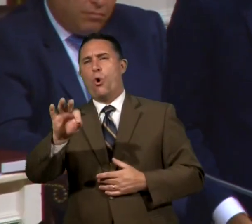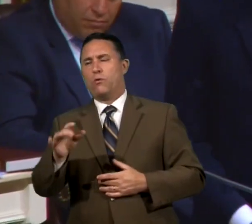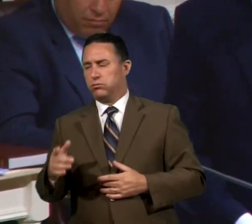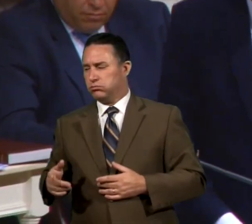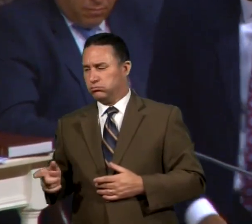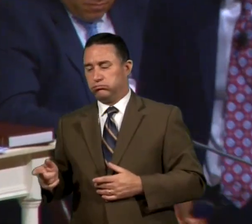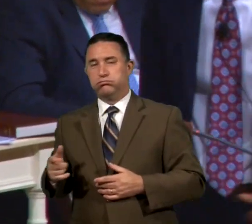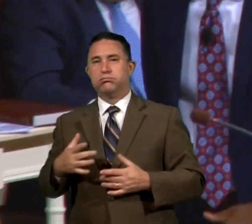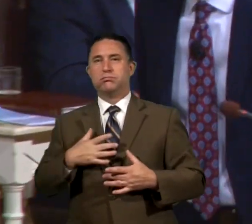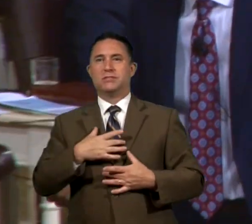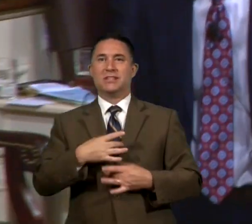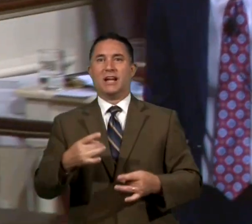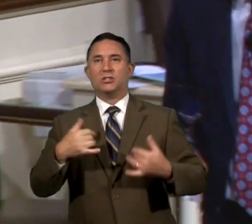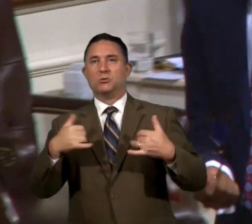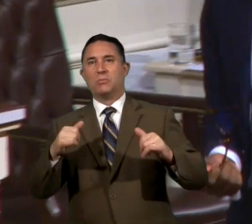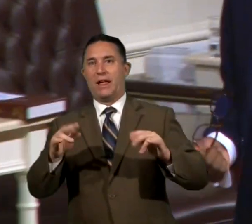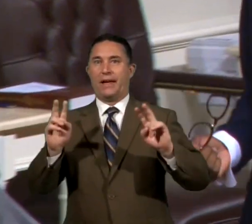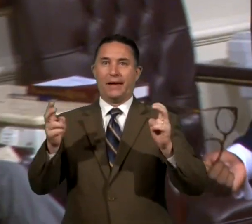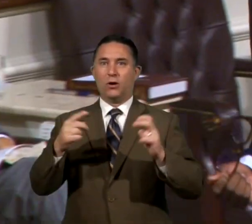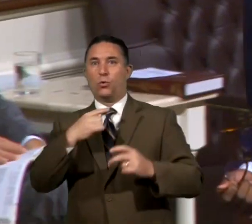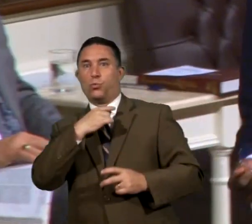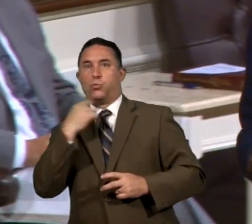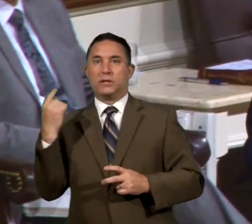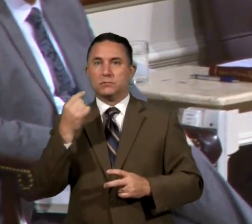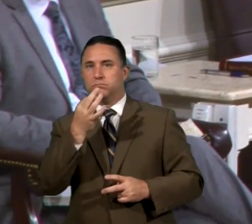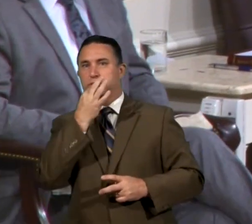He liked to play Russian roulette.